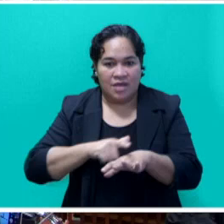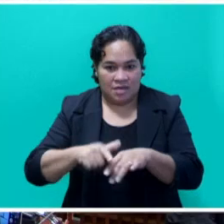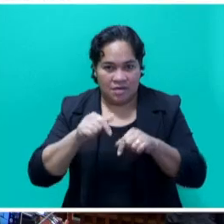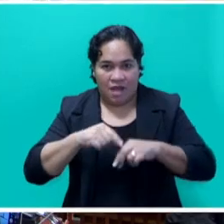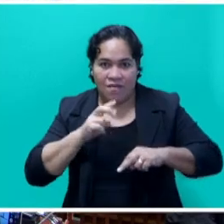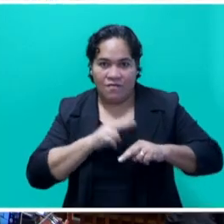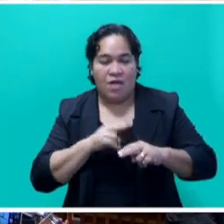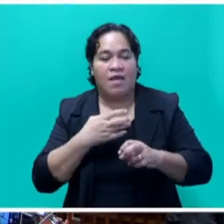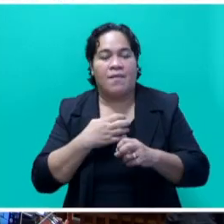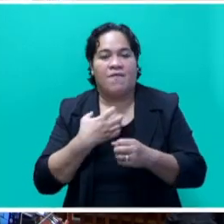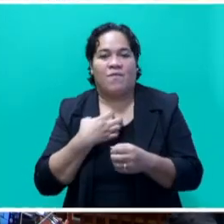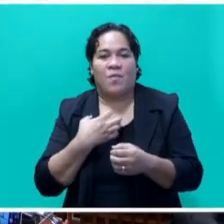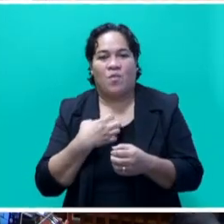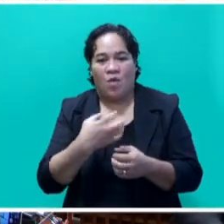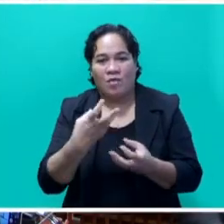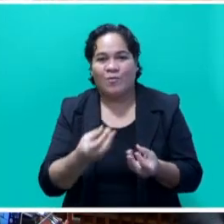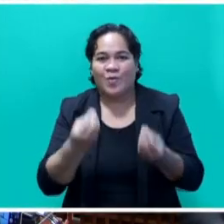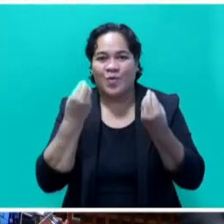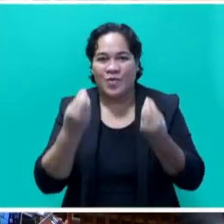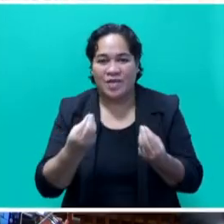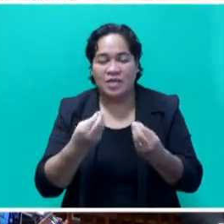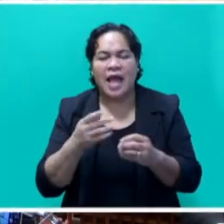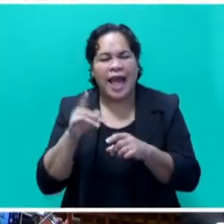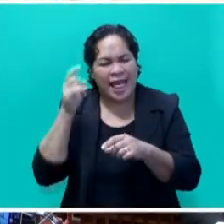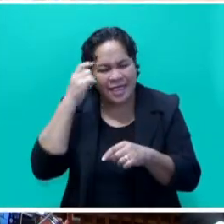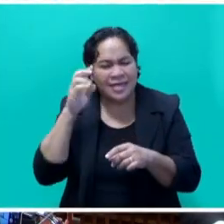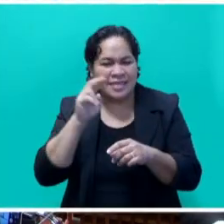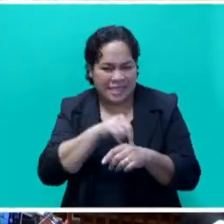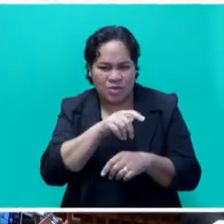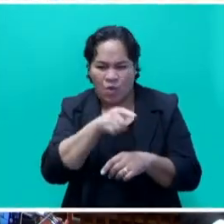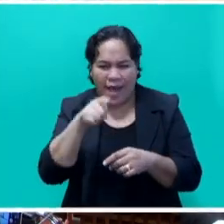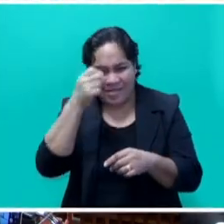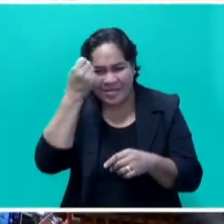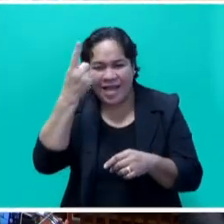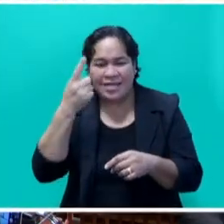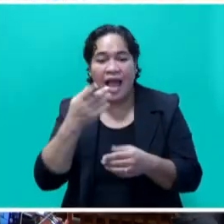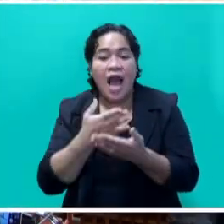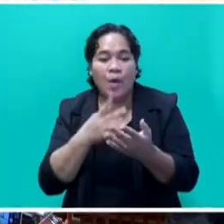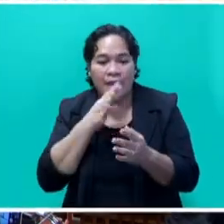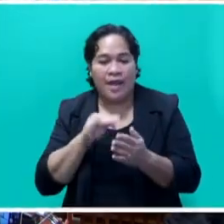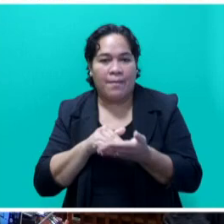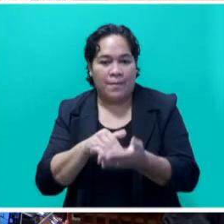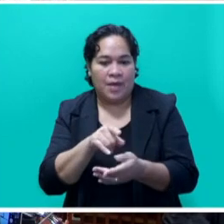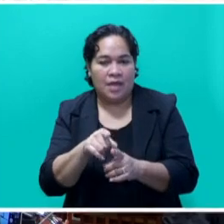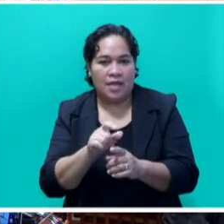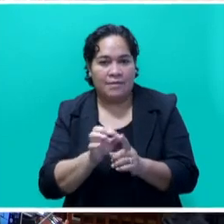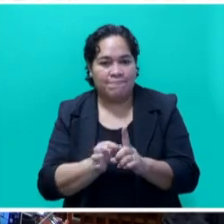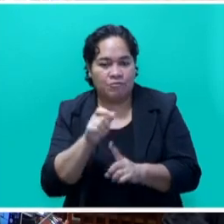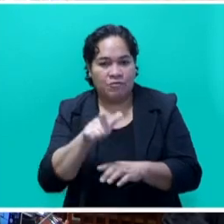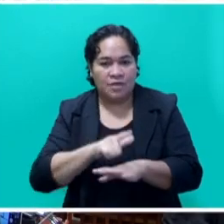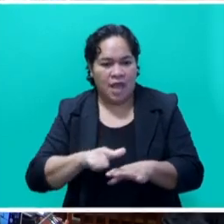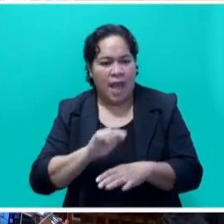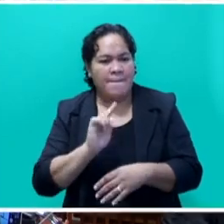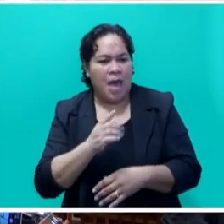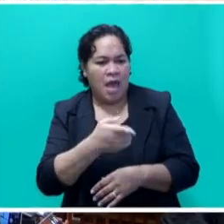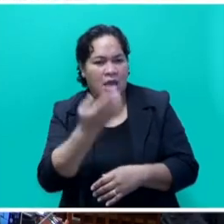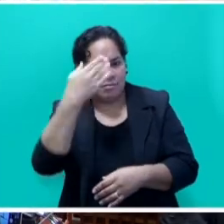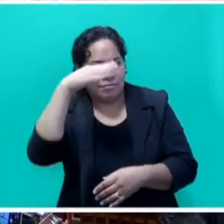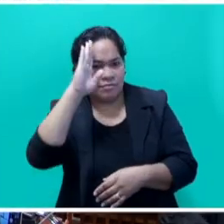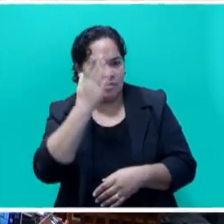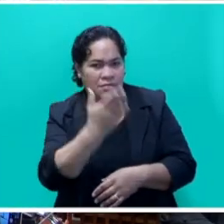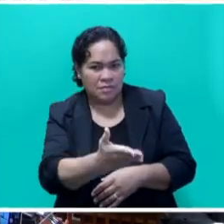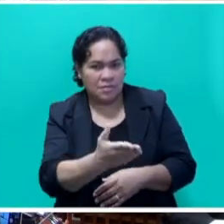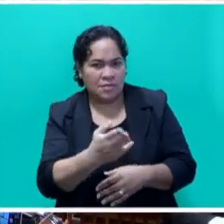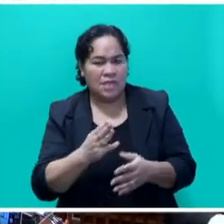be a holistic approach to understanding how the value of the land will improve. But before that, Honourable Kepa gave this very sanitized view